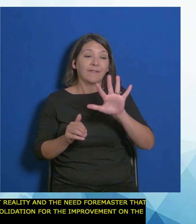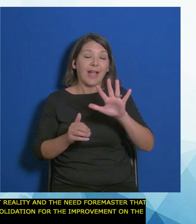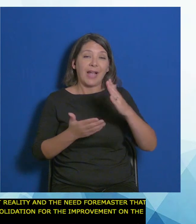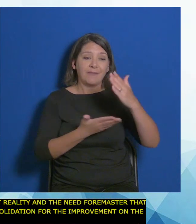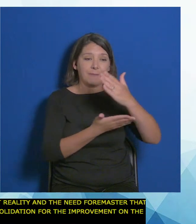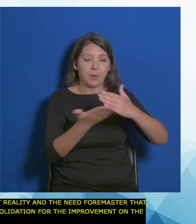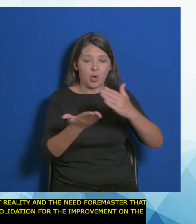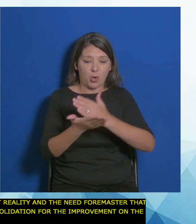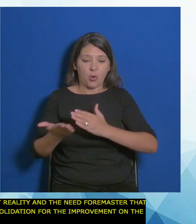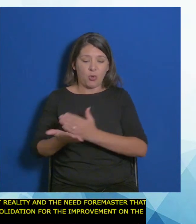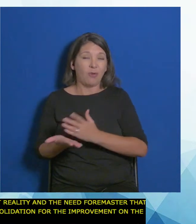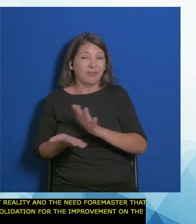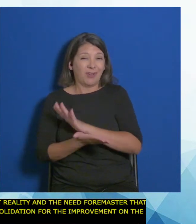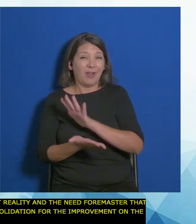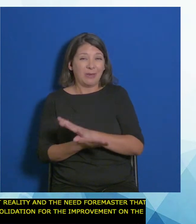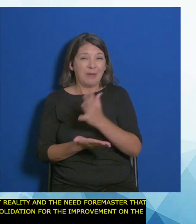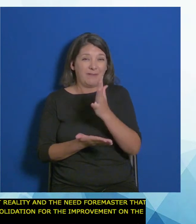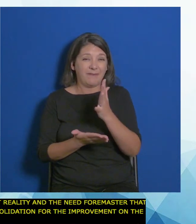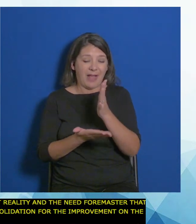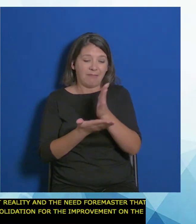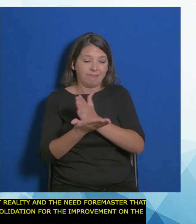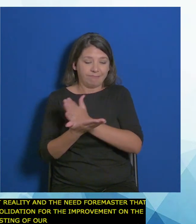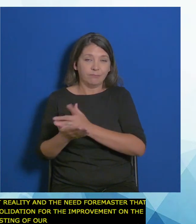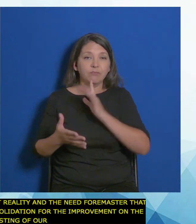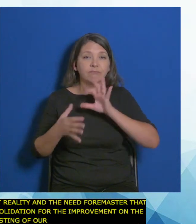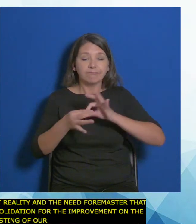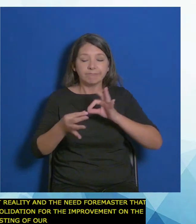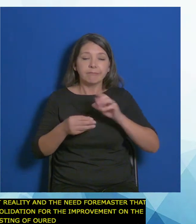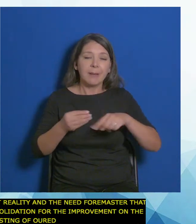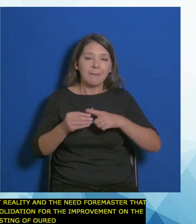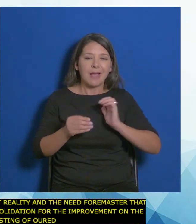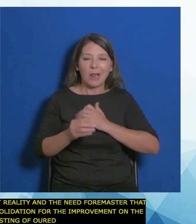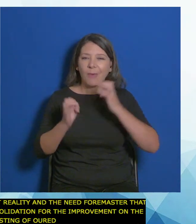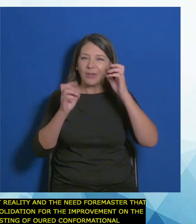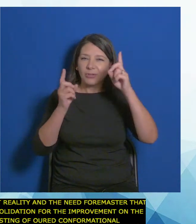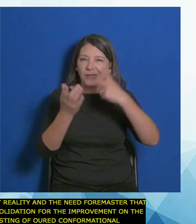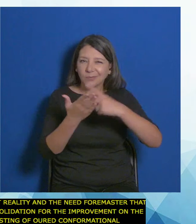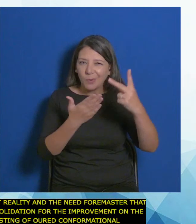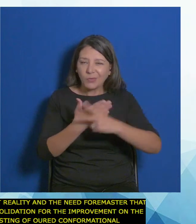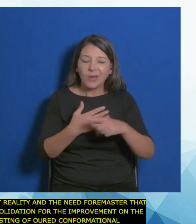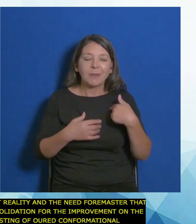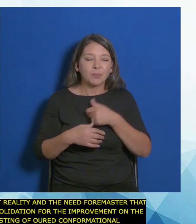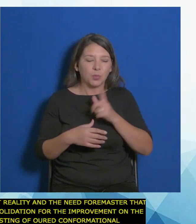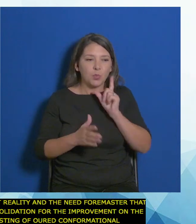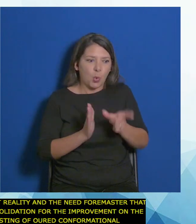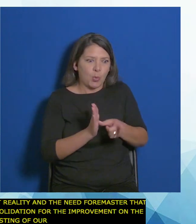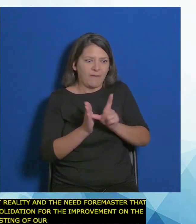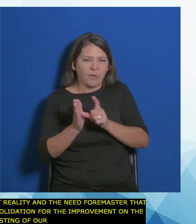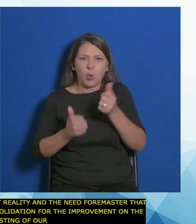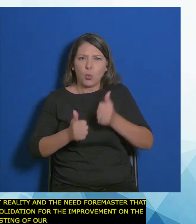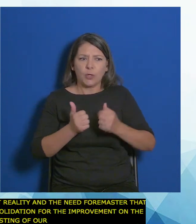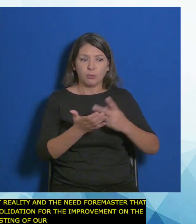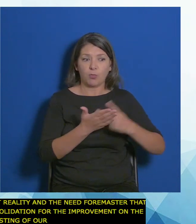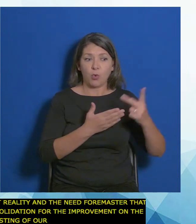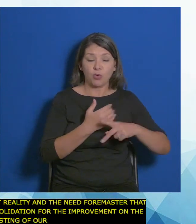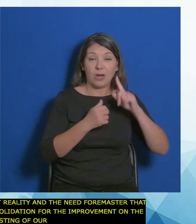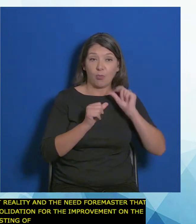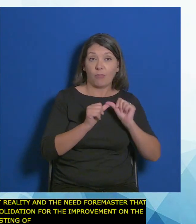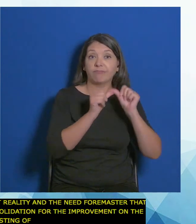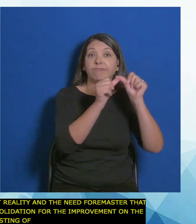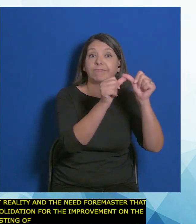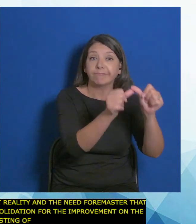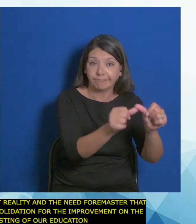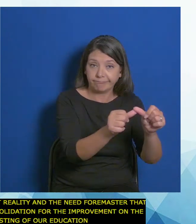document consisting of our educational programs, where we'll be reviewing what programs will be continued into the